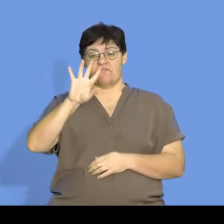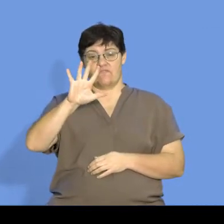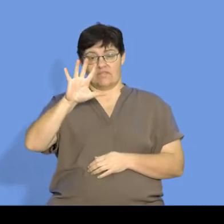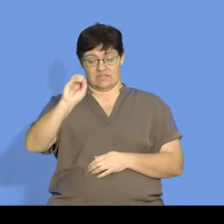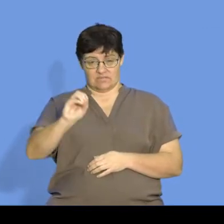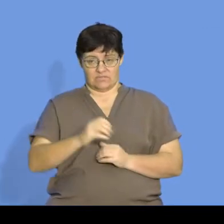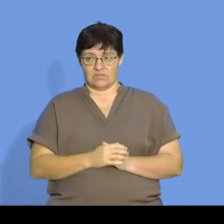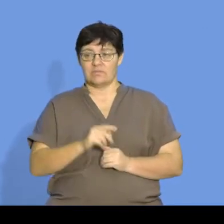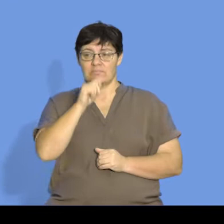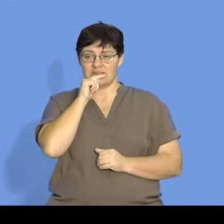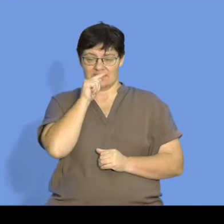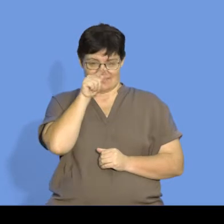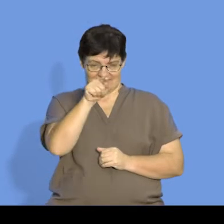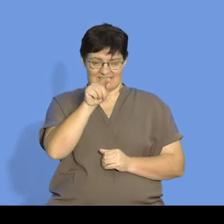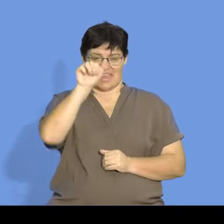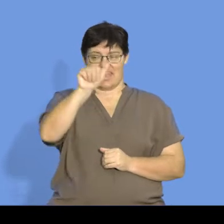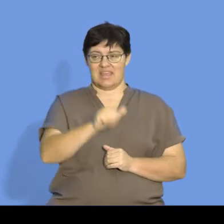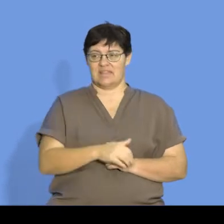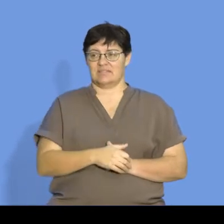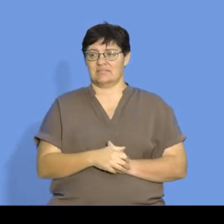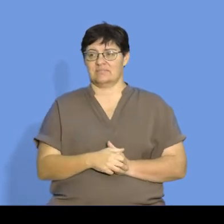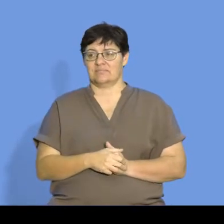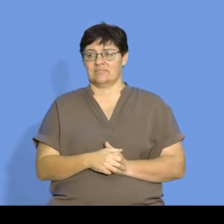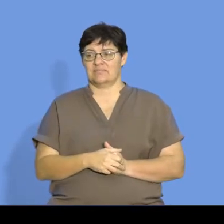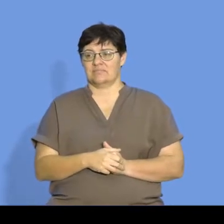48,450, which is your missing figure here,